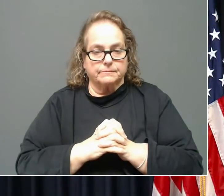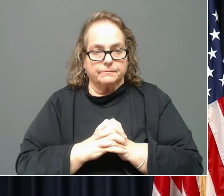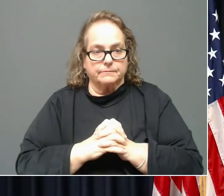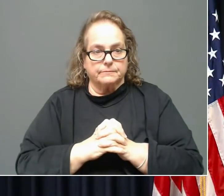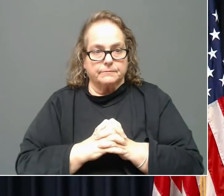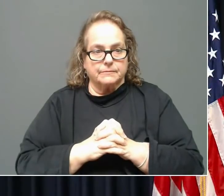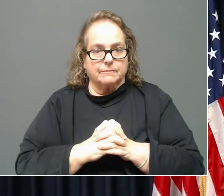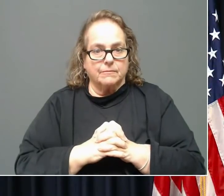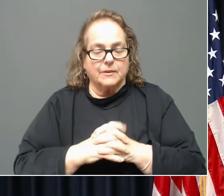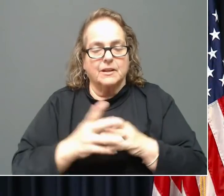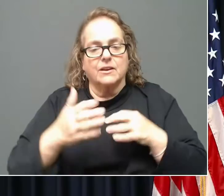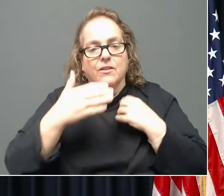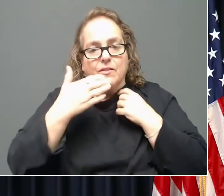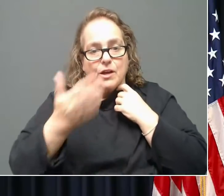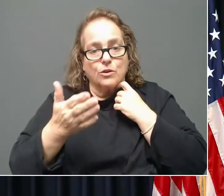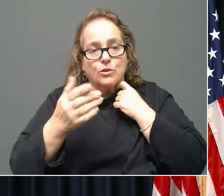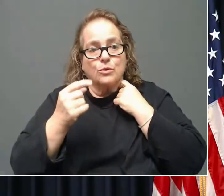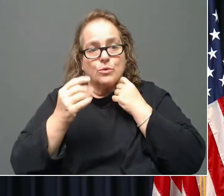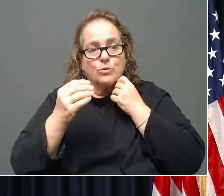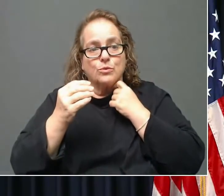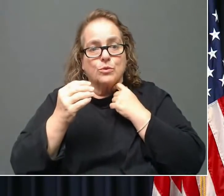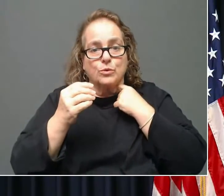Thank you to